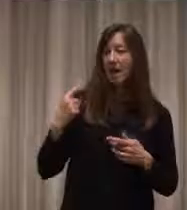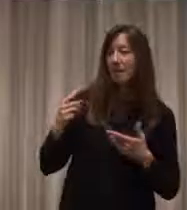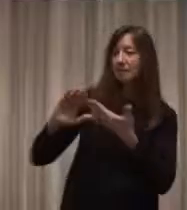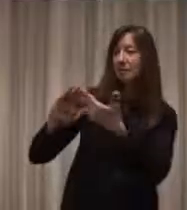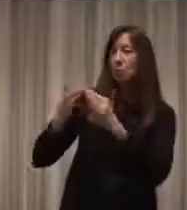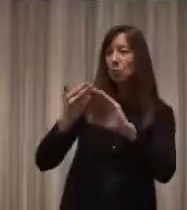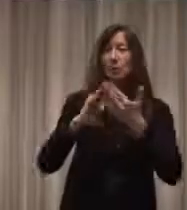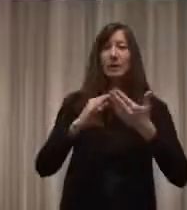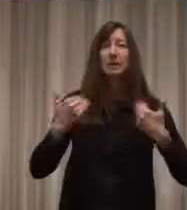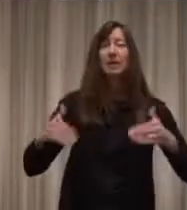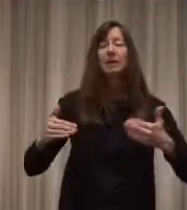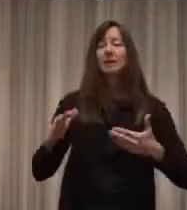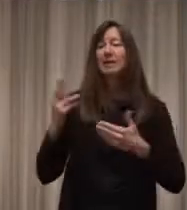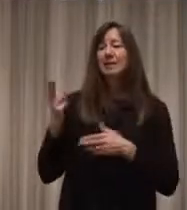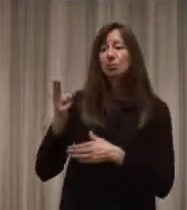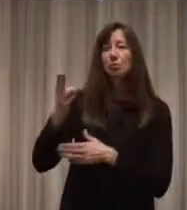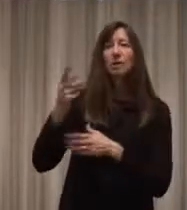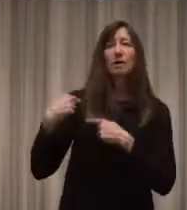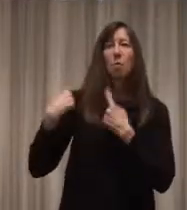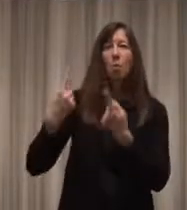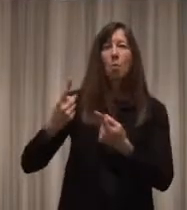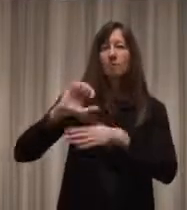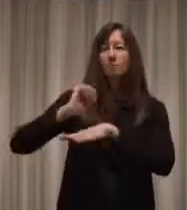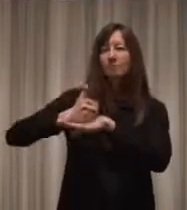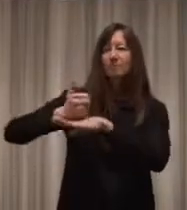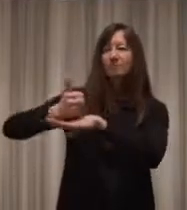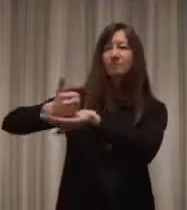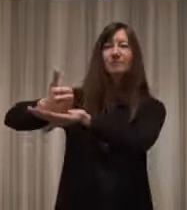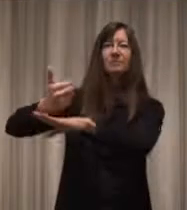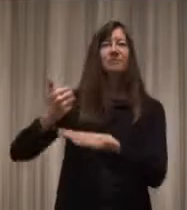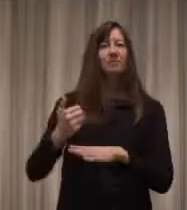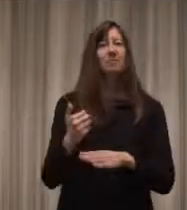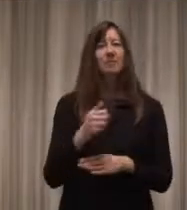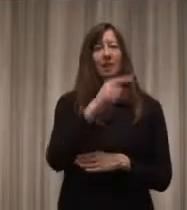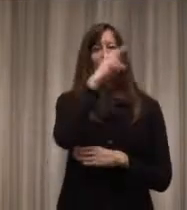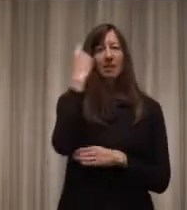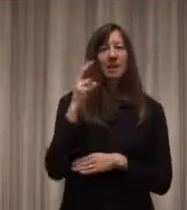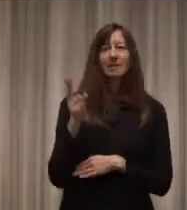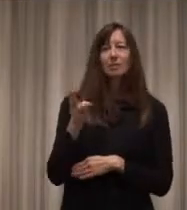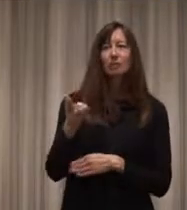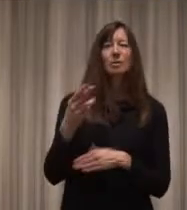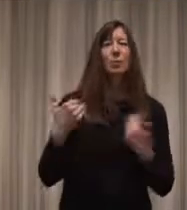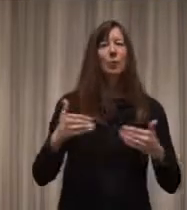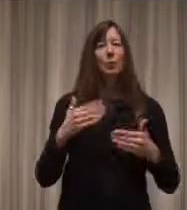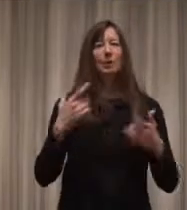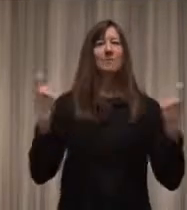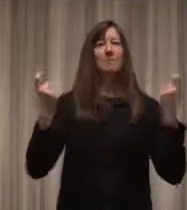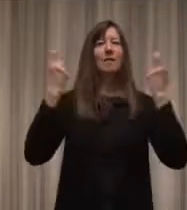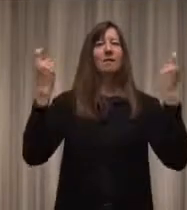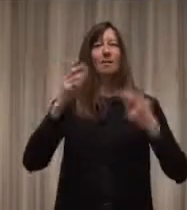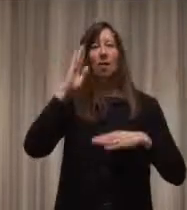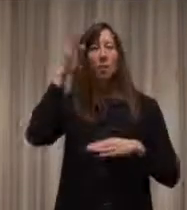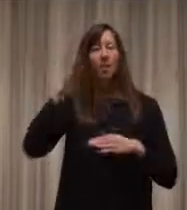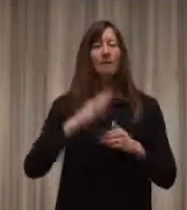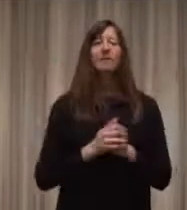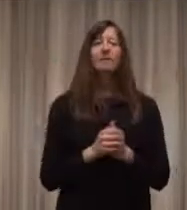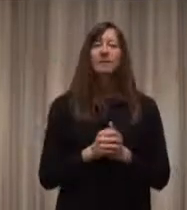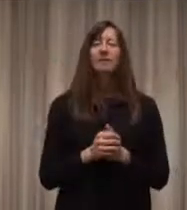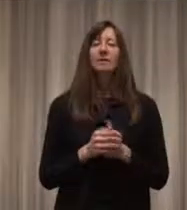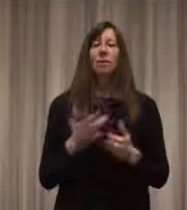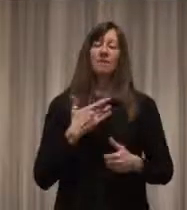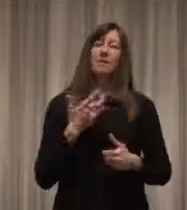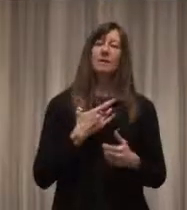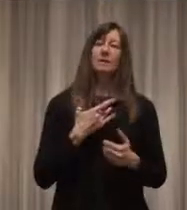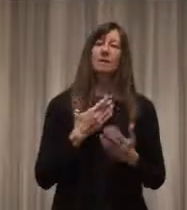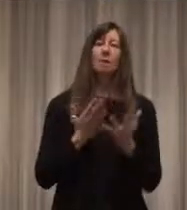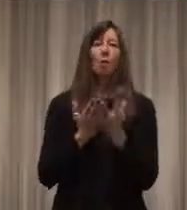think this is a particularly important time and moment to be doing this work, and to really, throughout the month, there are a series